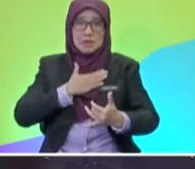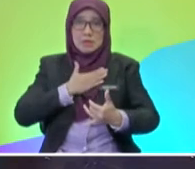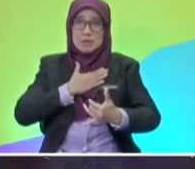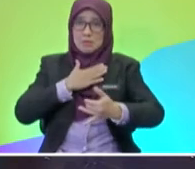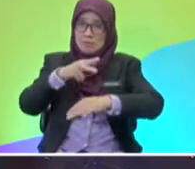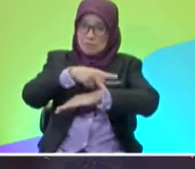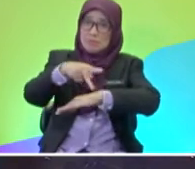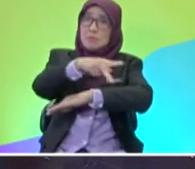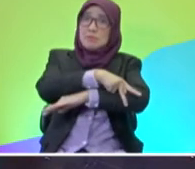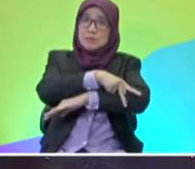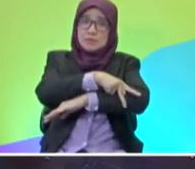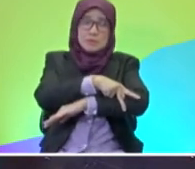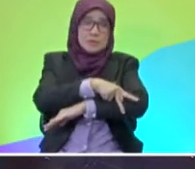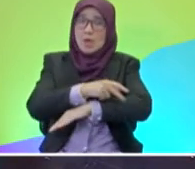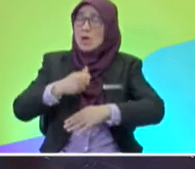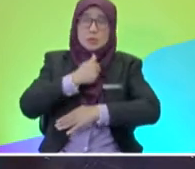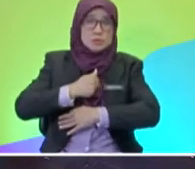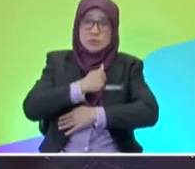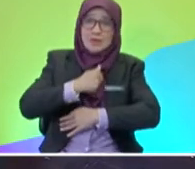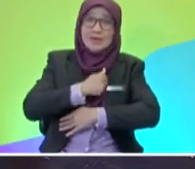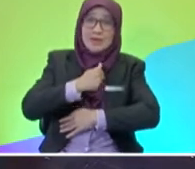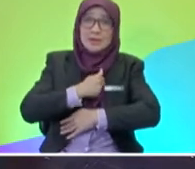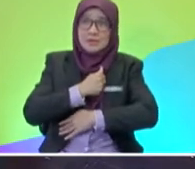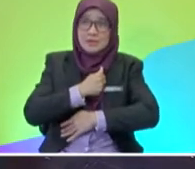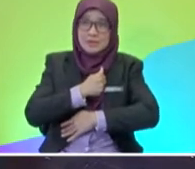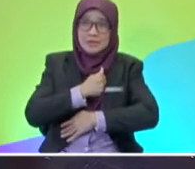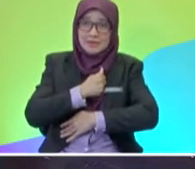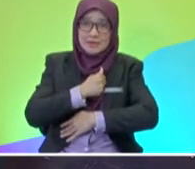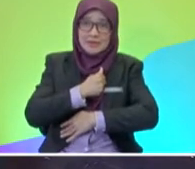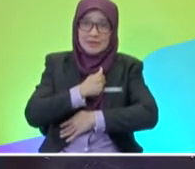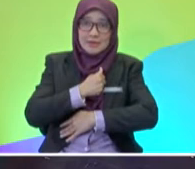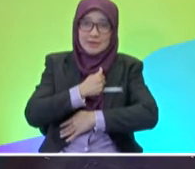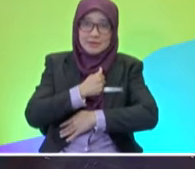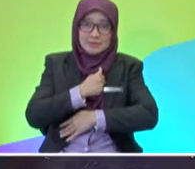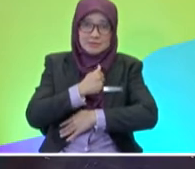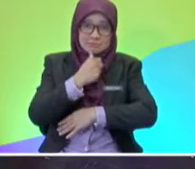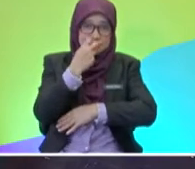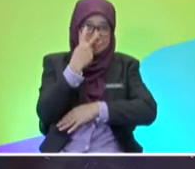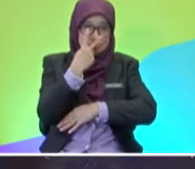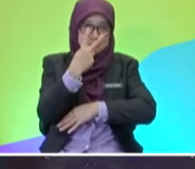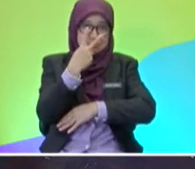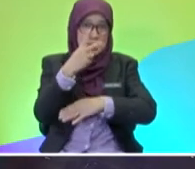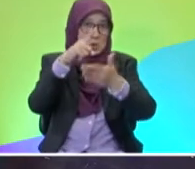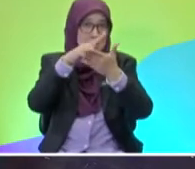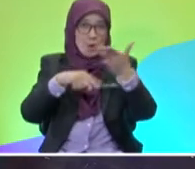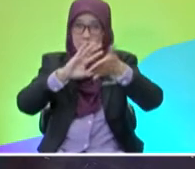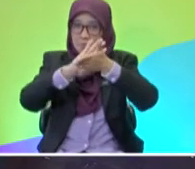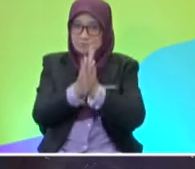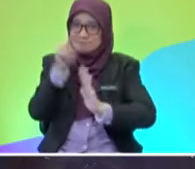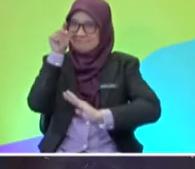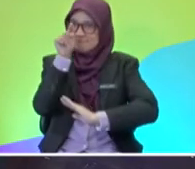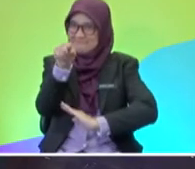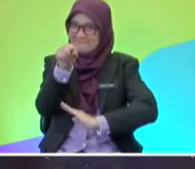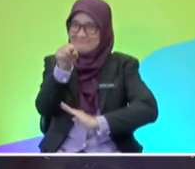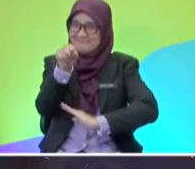Oh, I'm very sorry. Okay, yeah. Let's watch out and we'll see what will happen to you